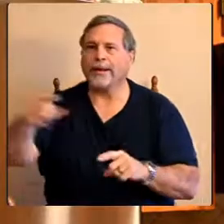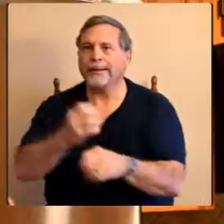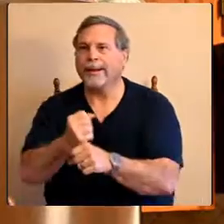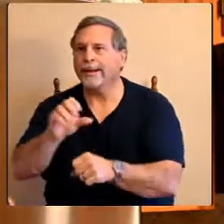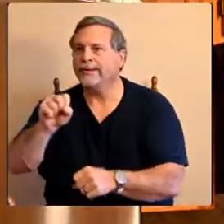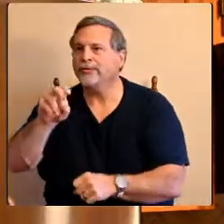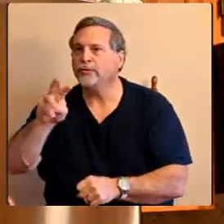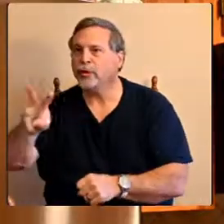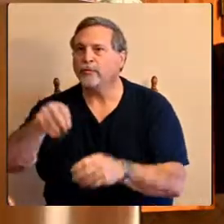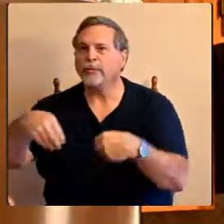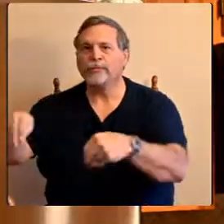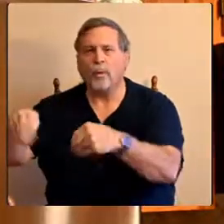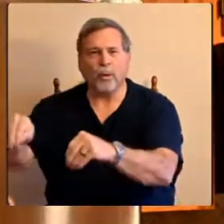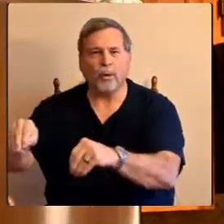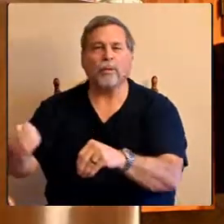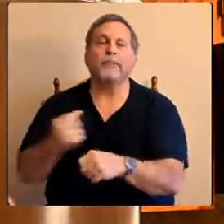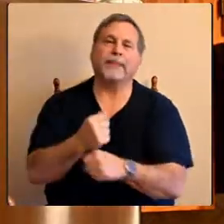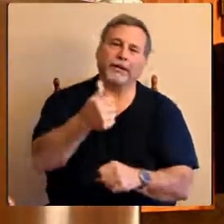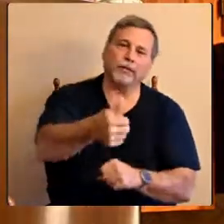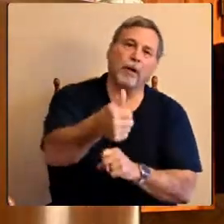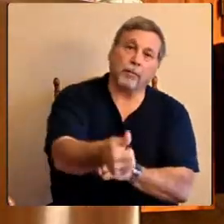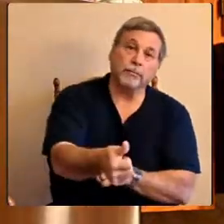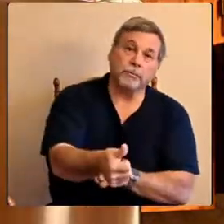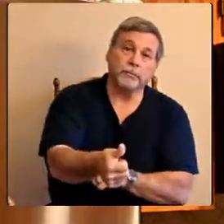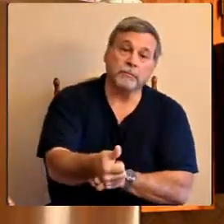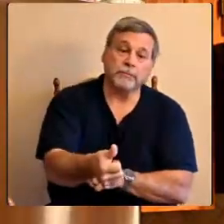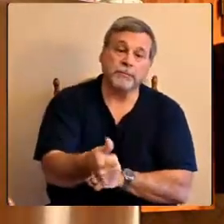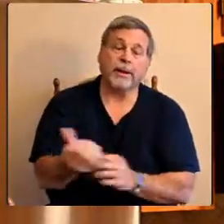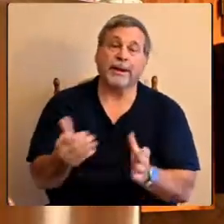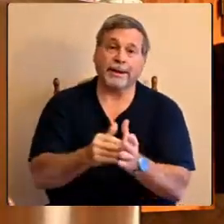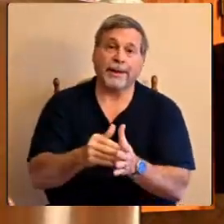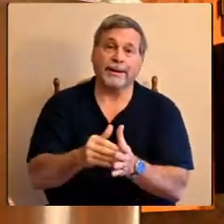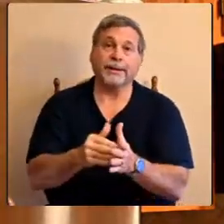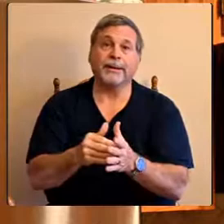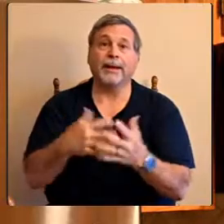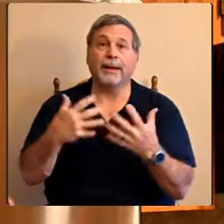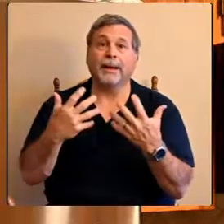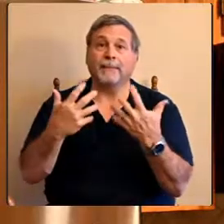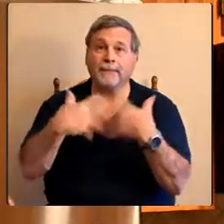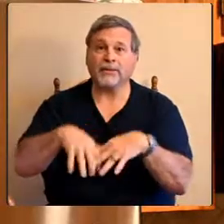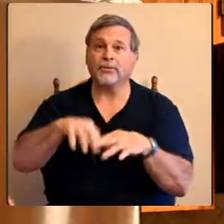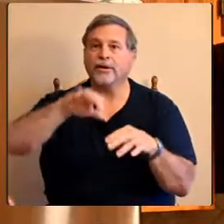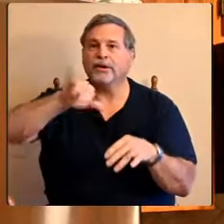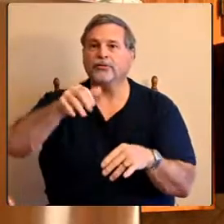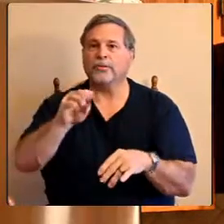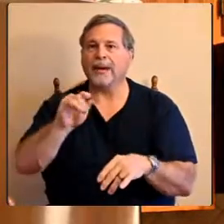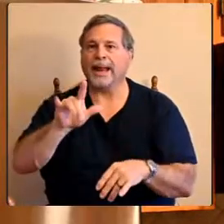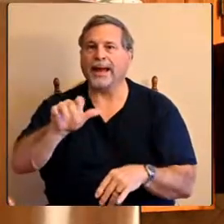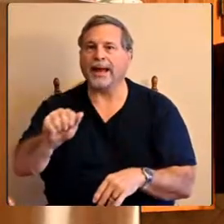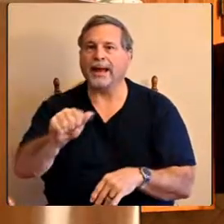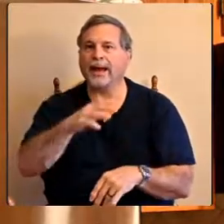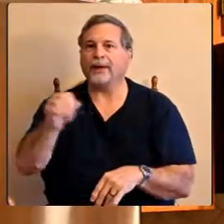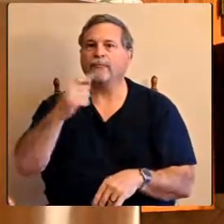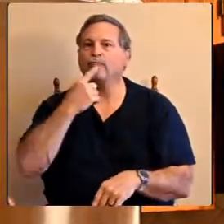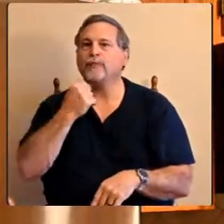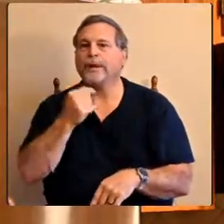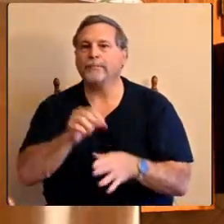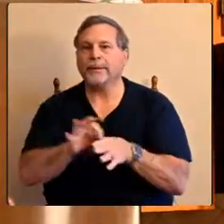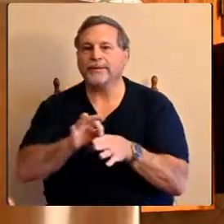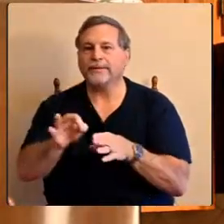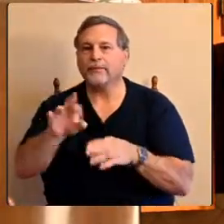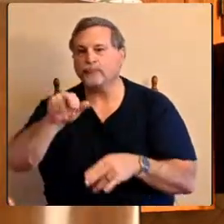a stew from a store or something, make your own. Again, it's a mixer, kind of jambalaya, red beans and rice kind of